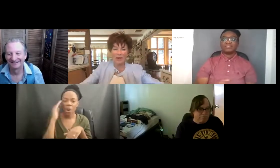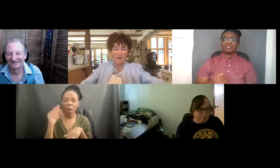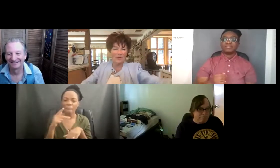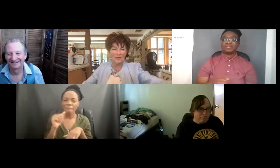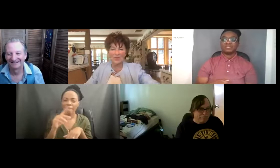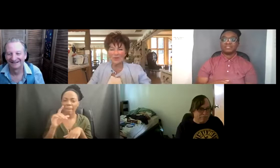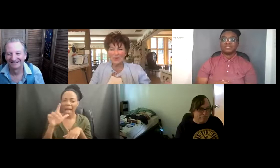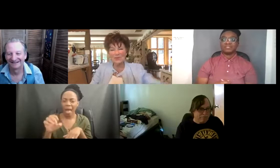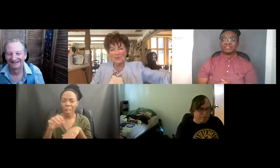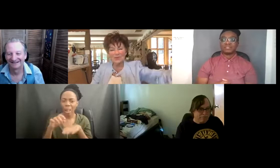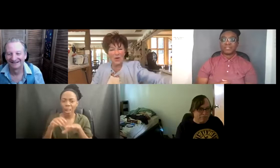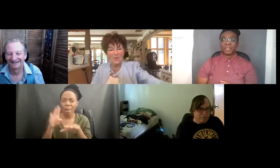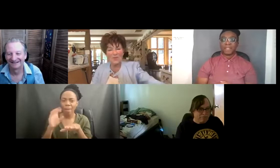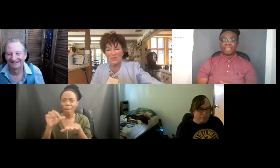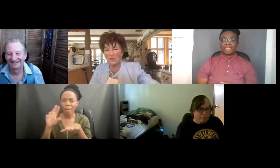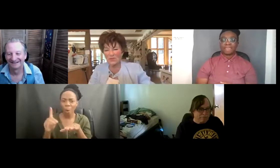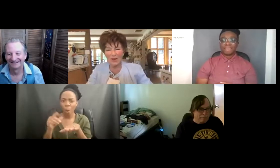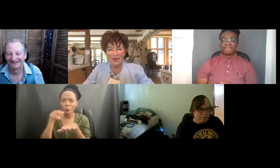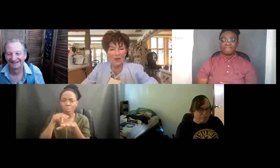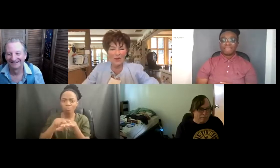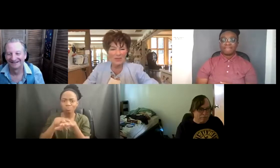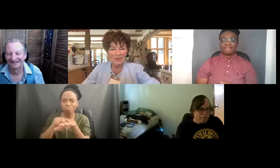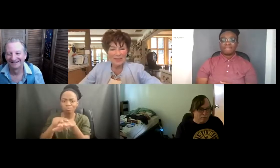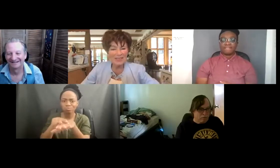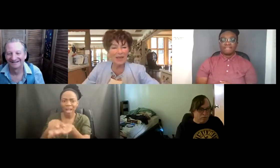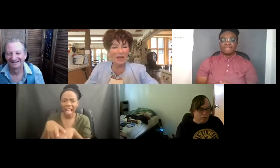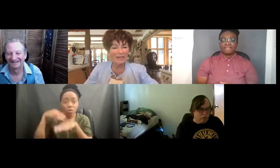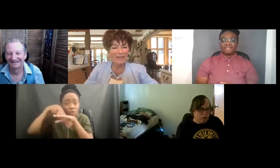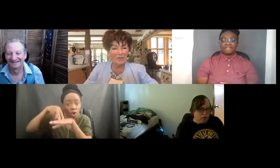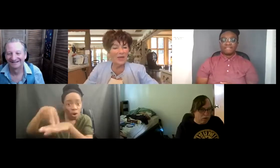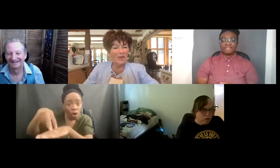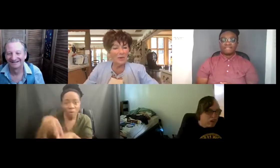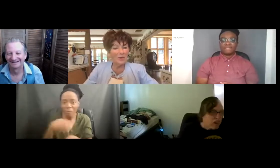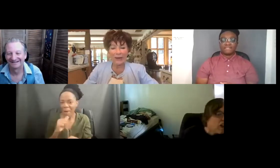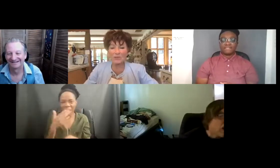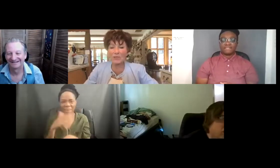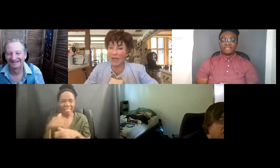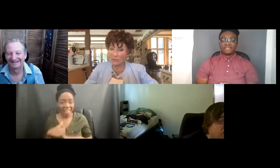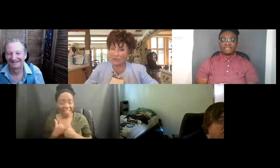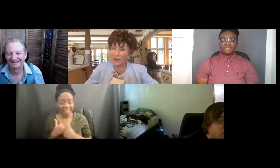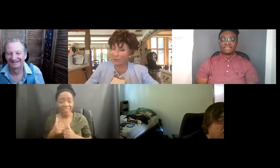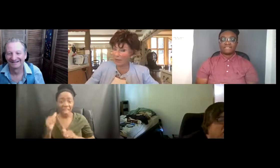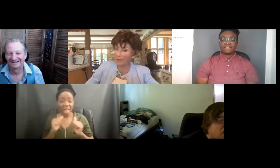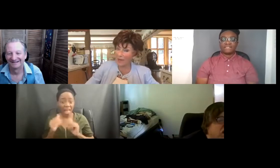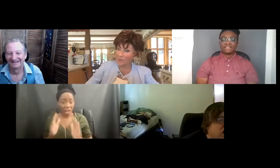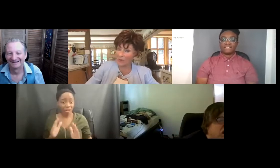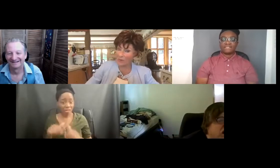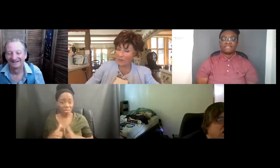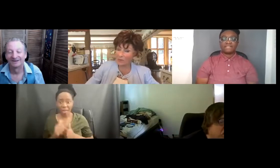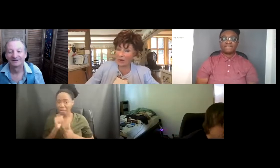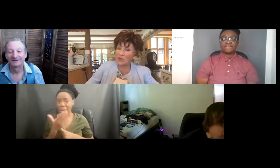go out into the surf. Oh, I know. It's not a bad life. You know, an actor's life is not a bad